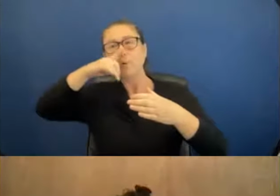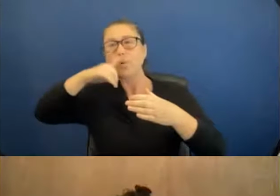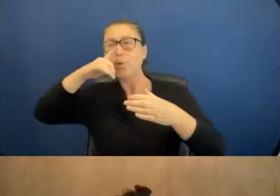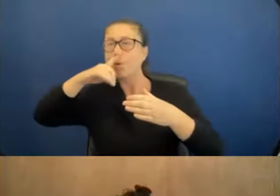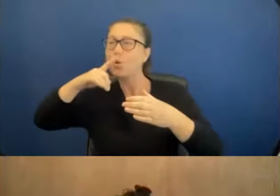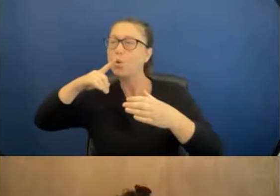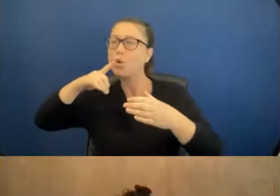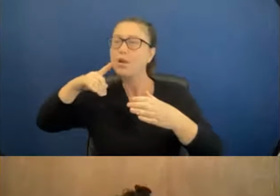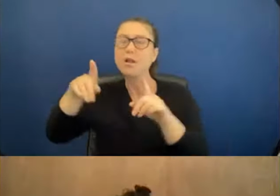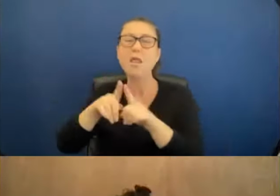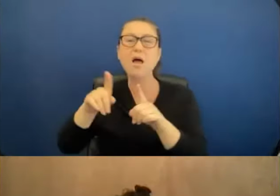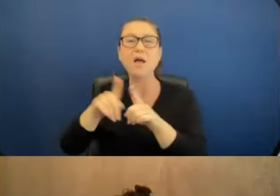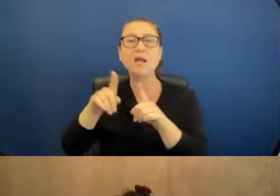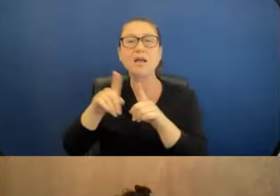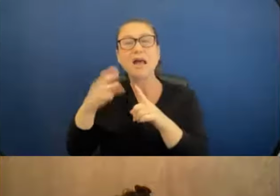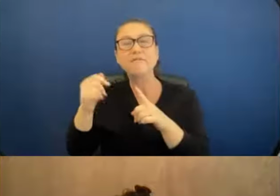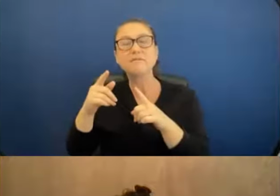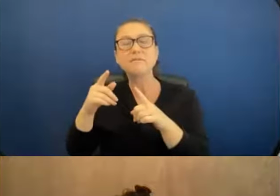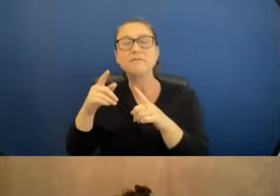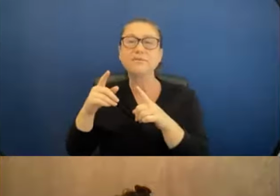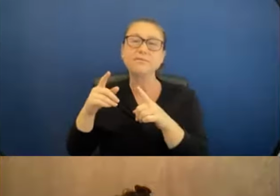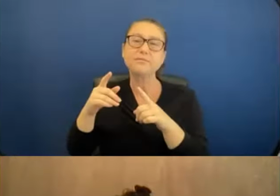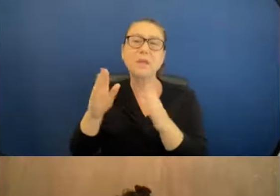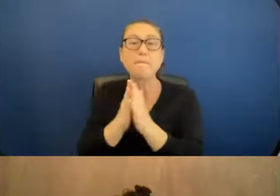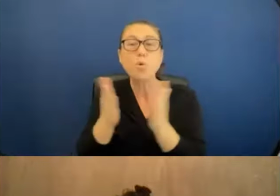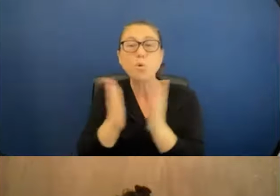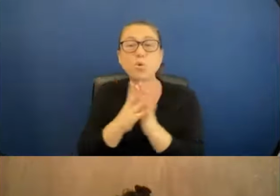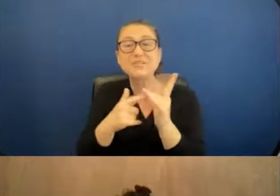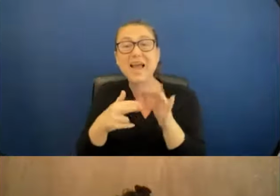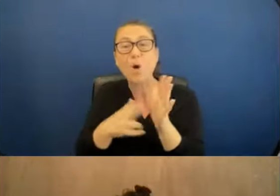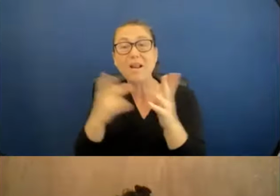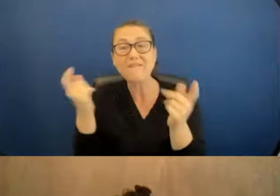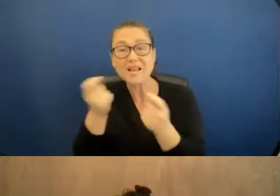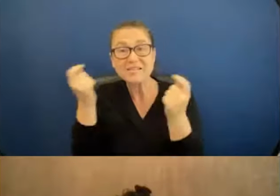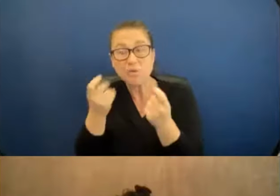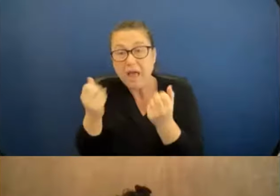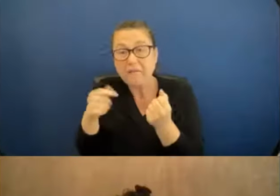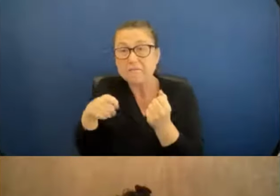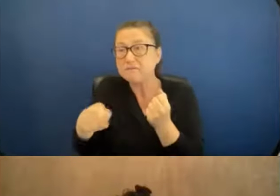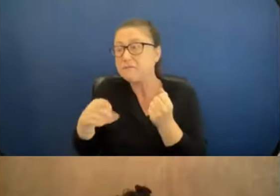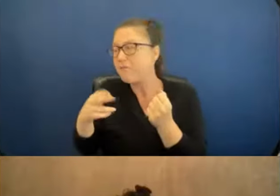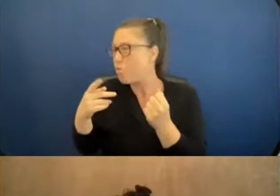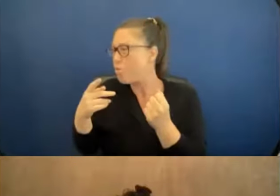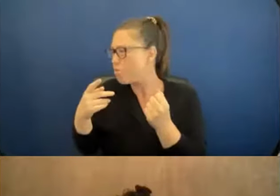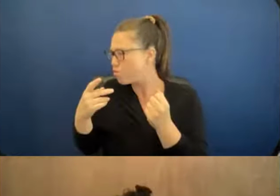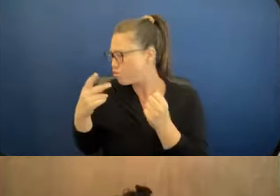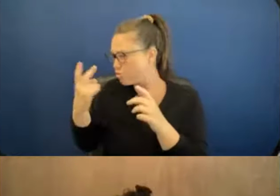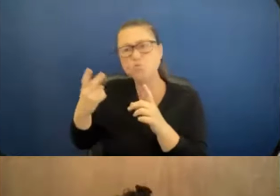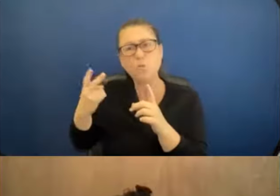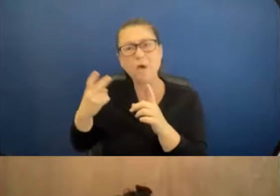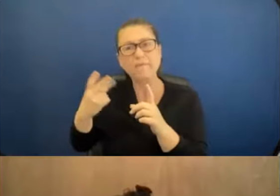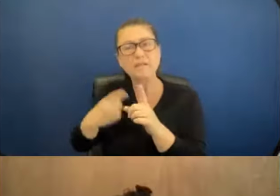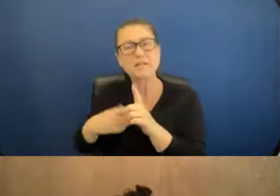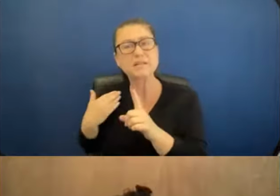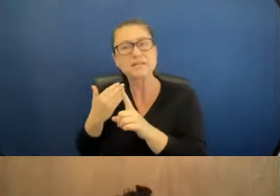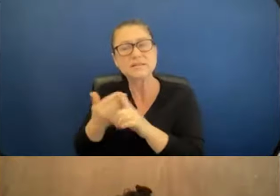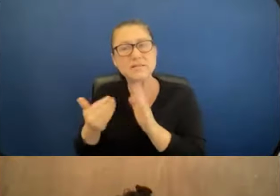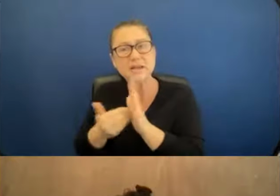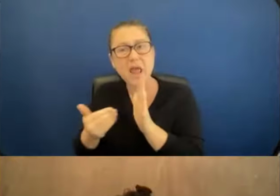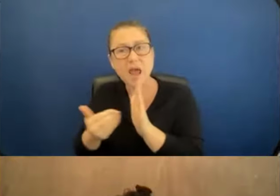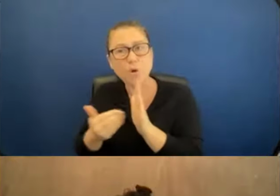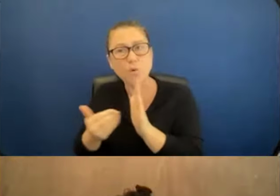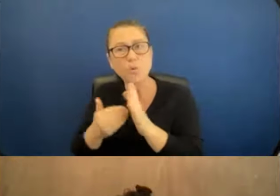our Clean This Book Town Festival, um, has been operating for the last 12 years now and, um,